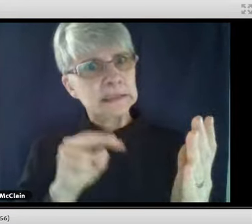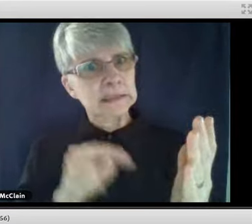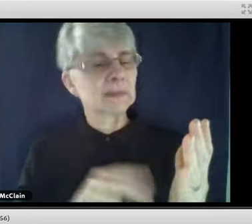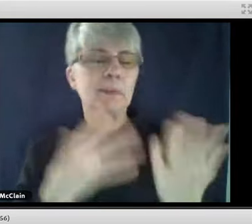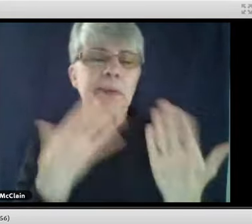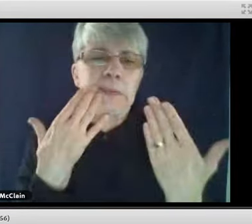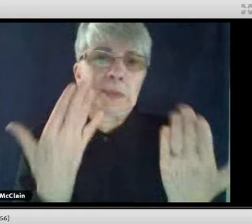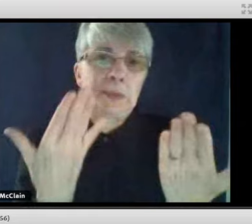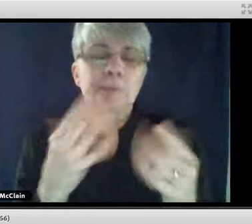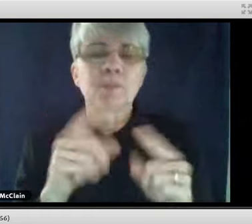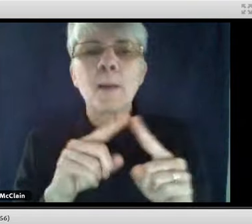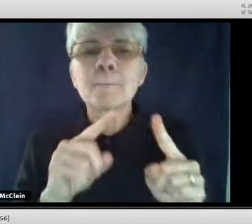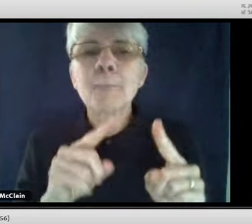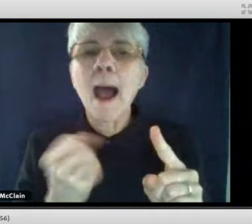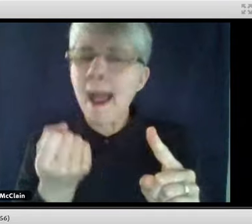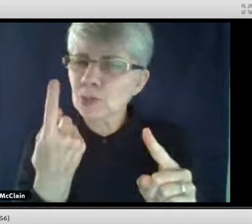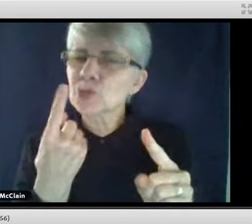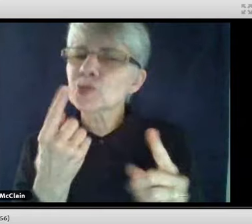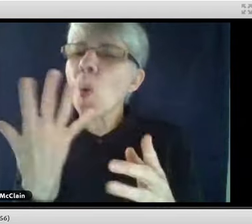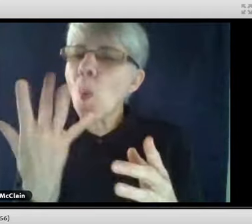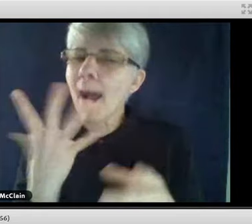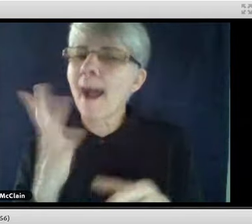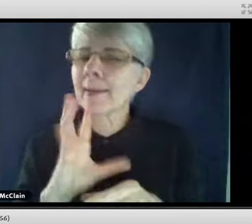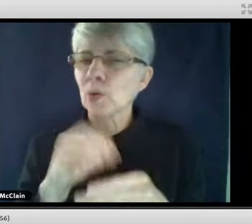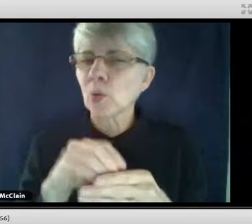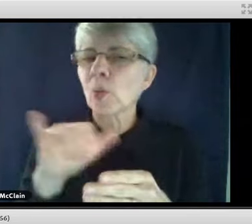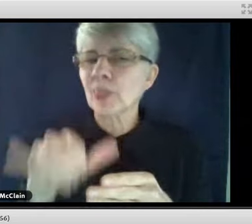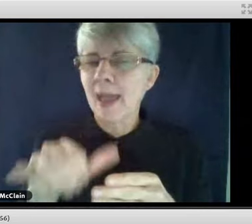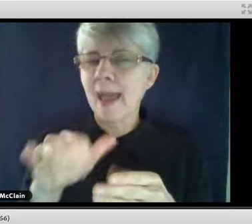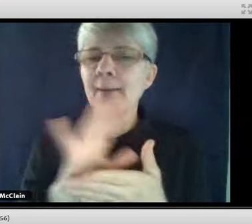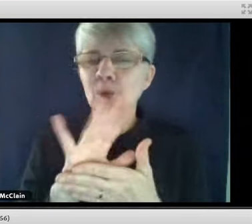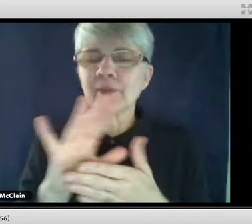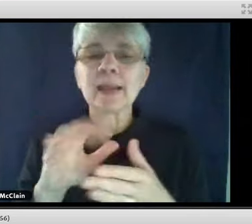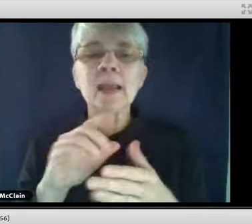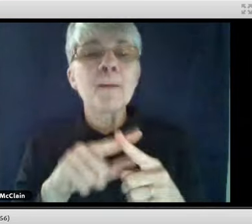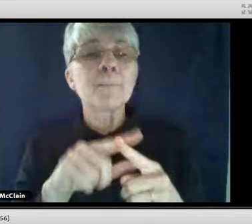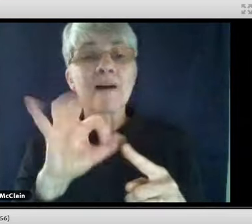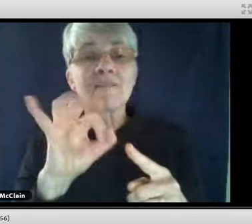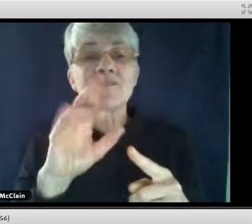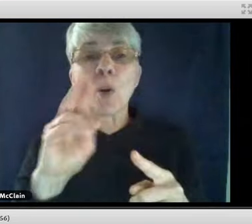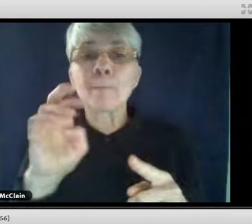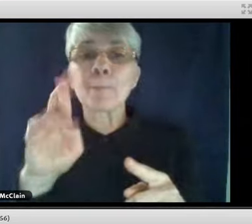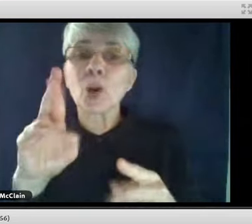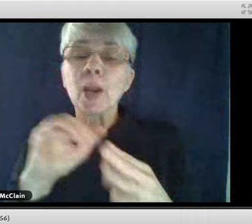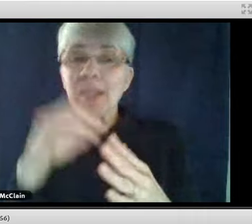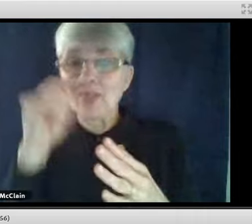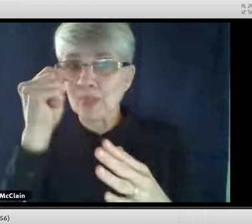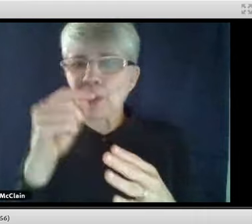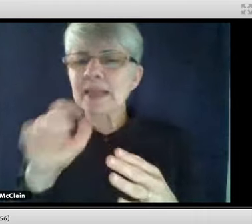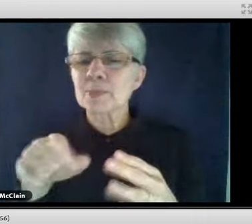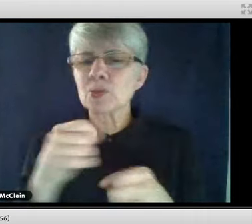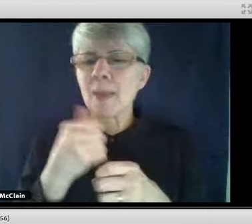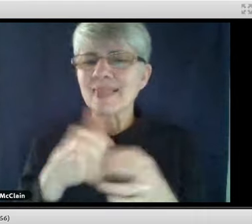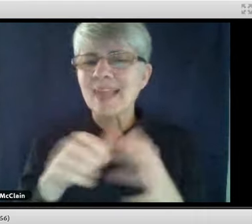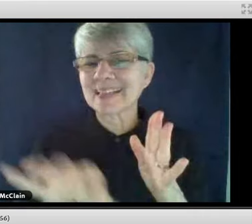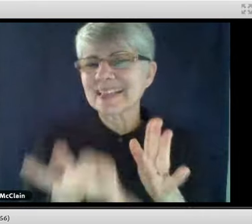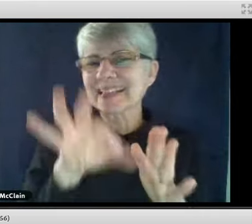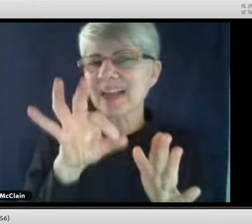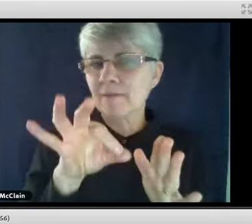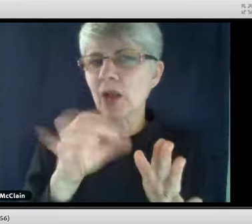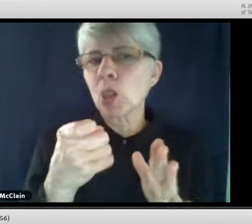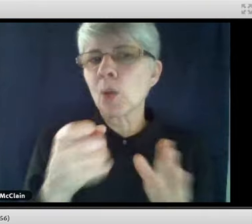that. That I understood. But FRBR, in theory, is supposed to make that discovery a